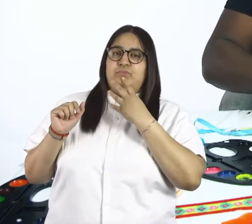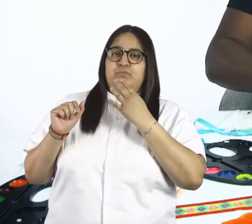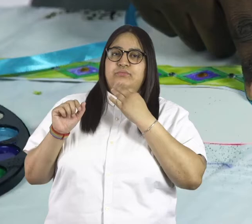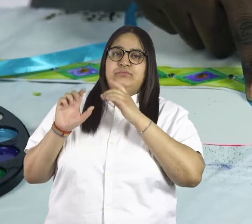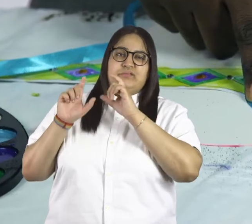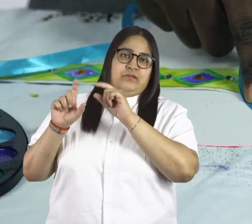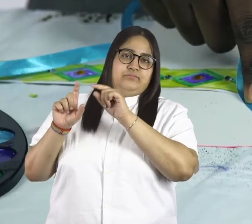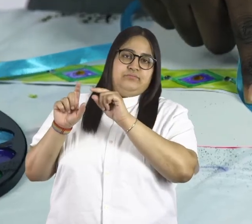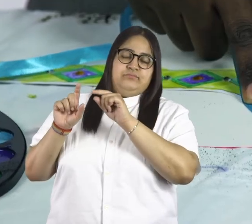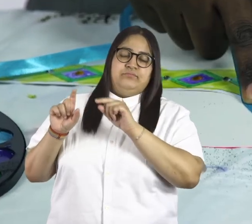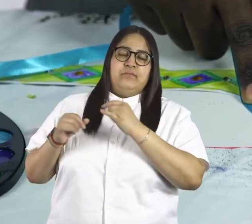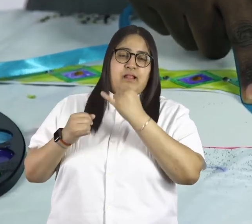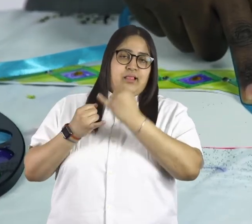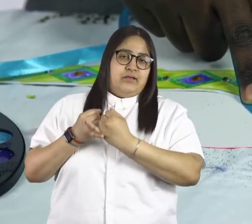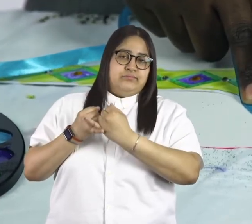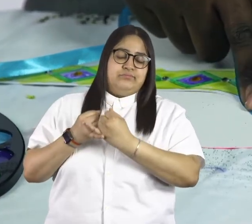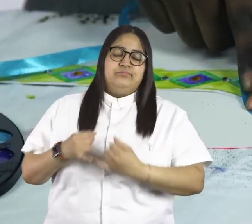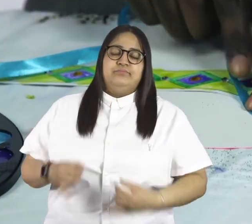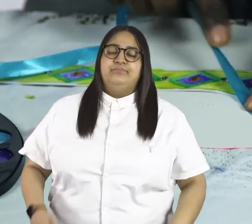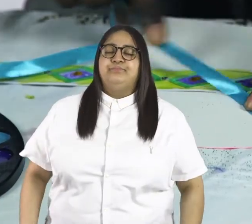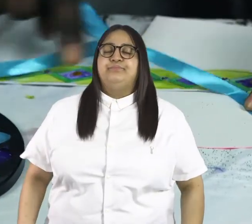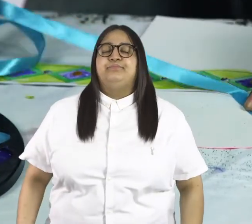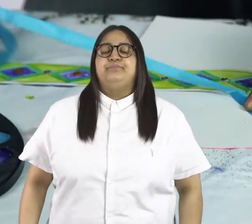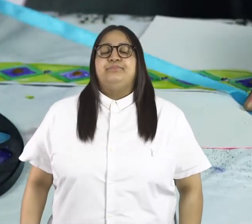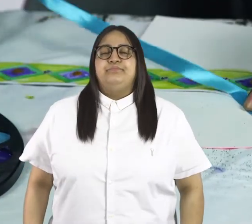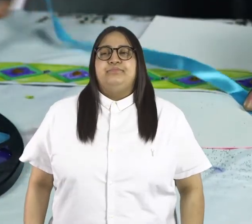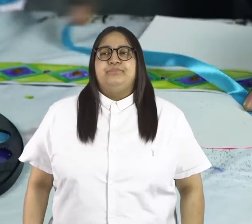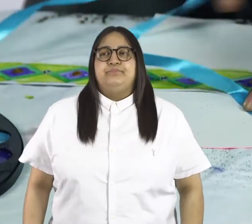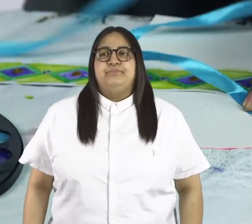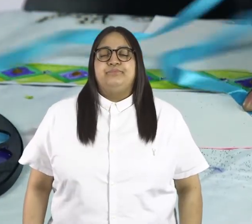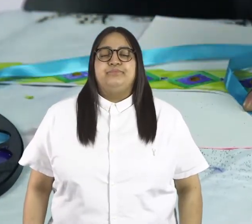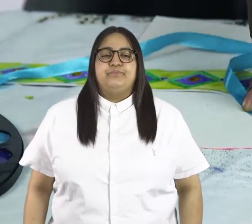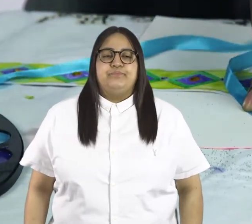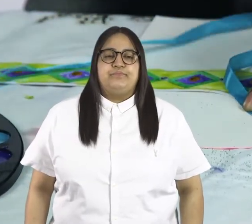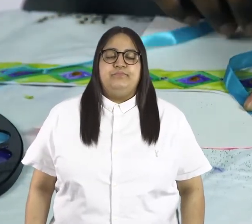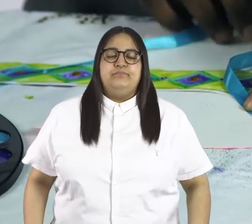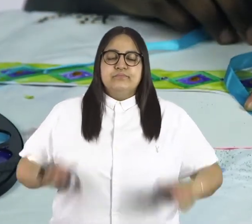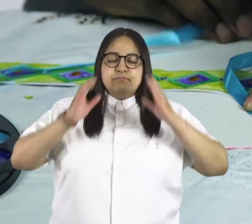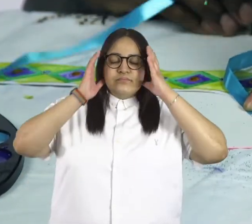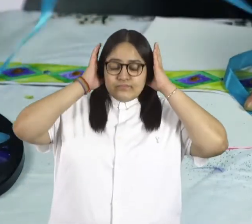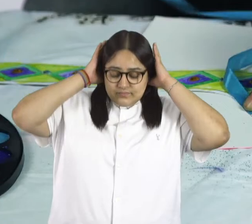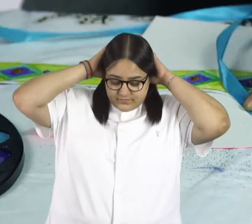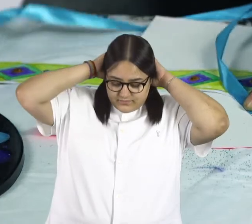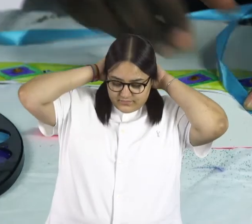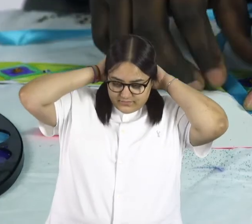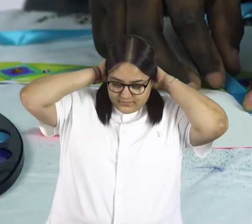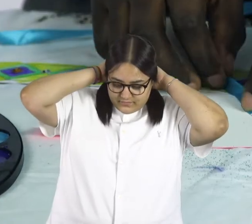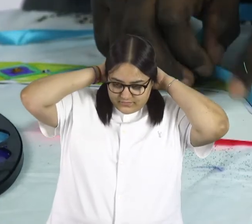just above the line and then work your way all the way around.